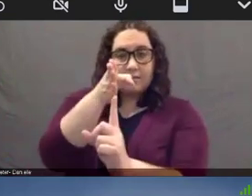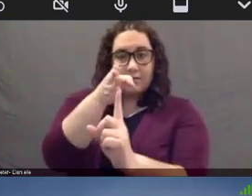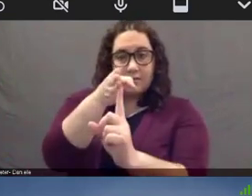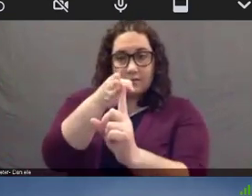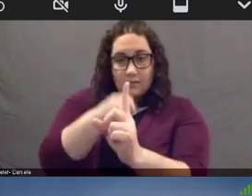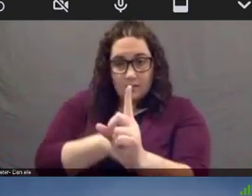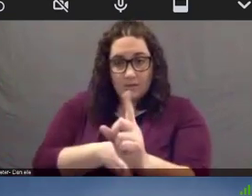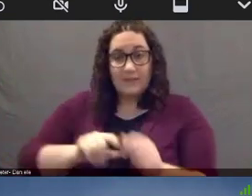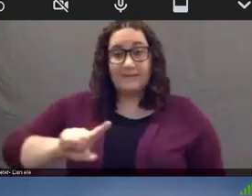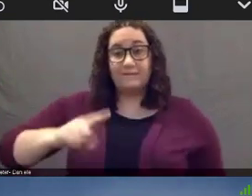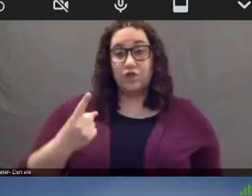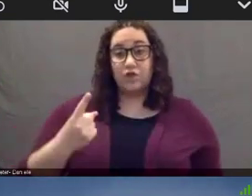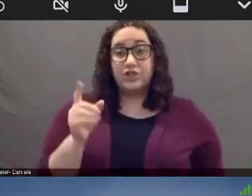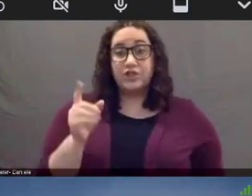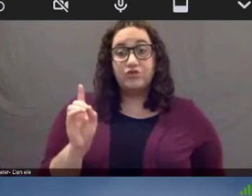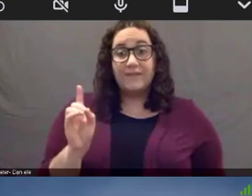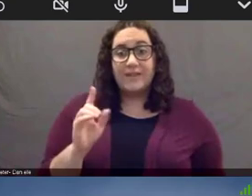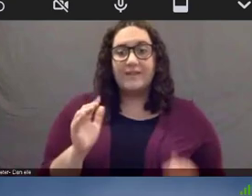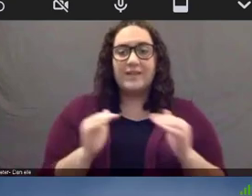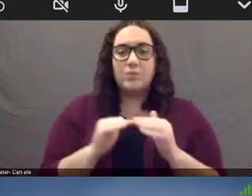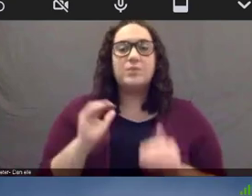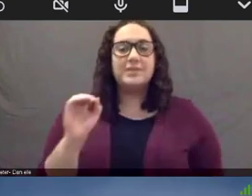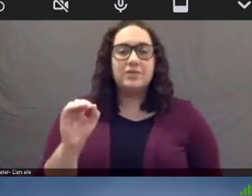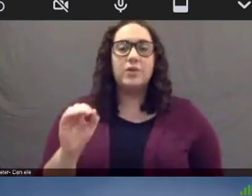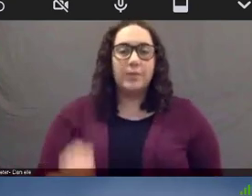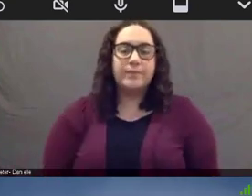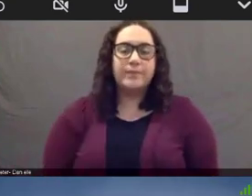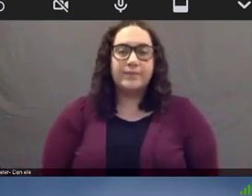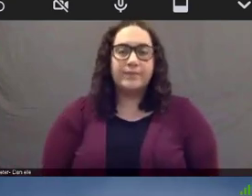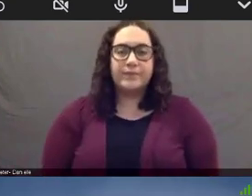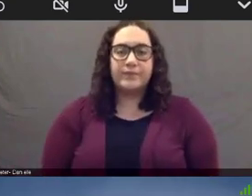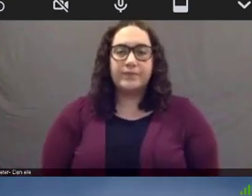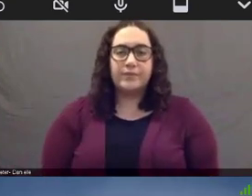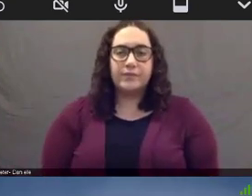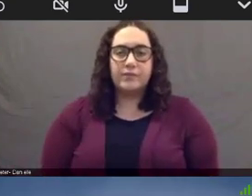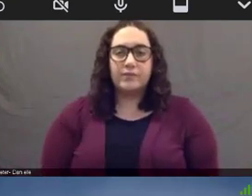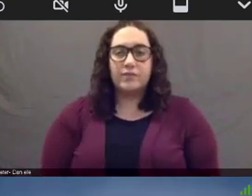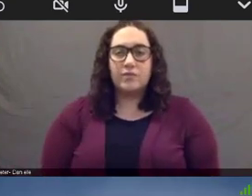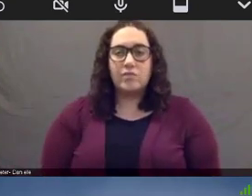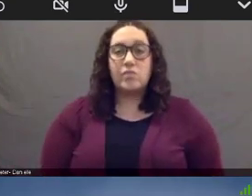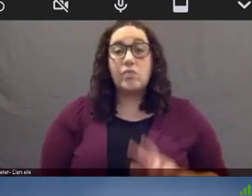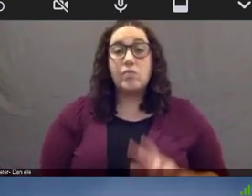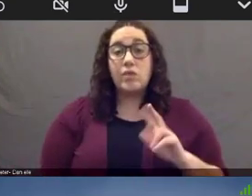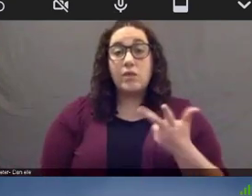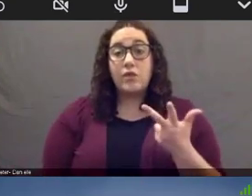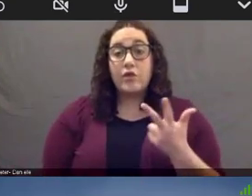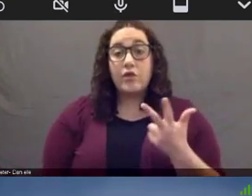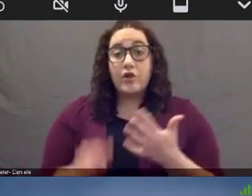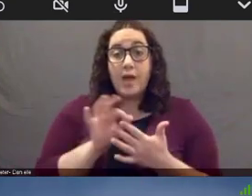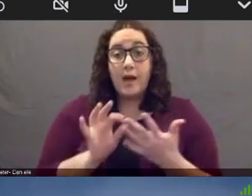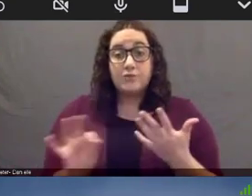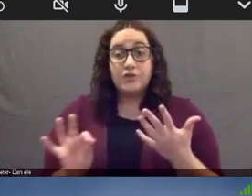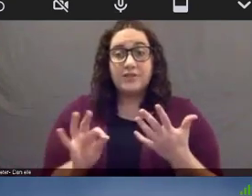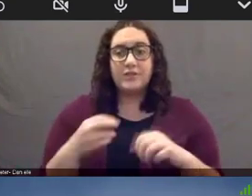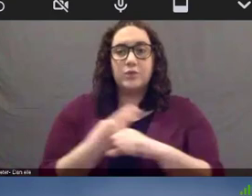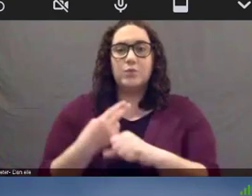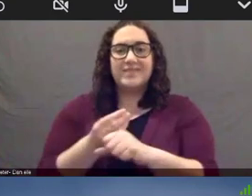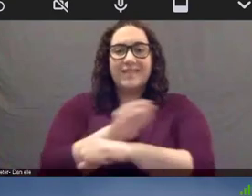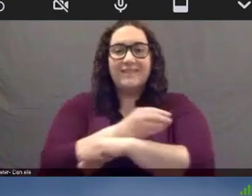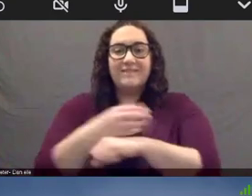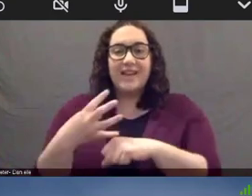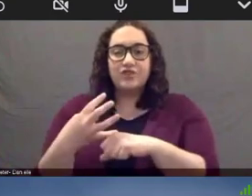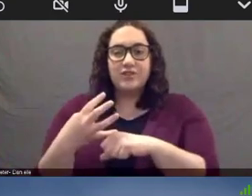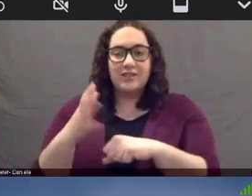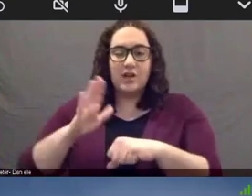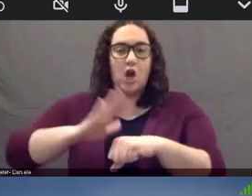We can also apply convection at a boundary. Right, so we've seen that before where we don't know the surface temperature,